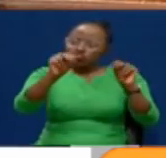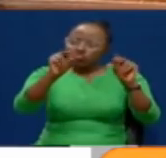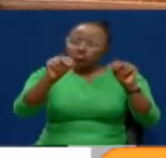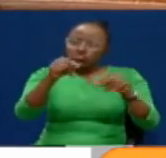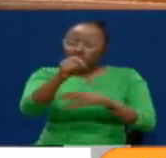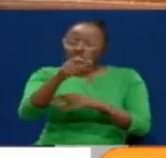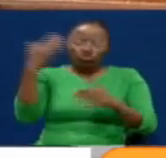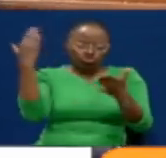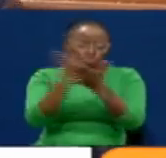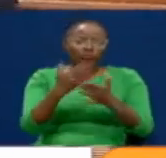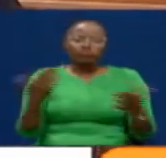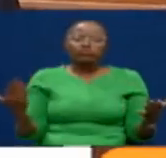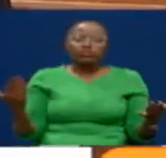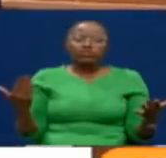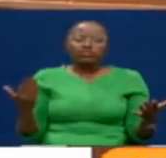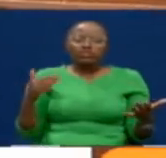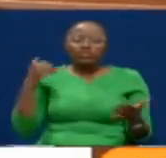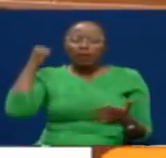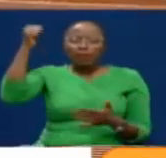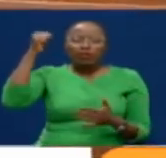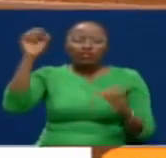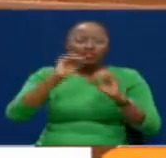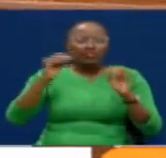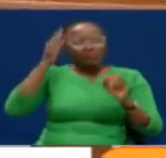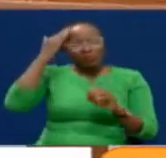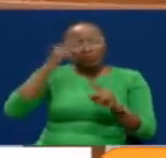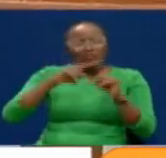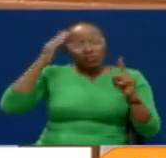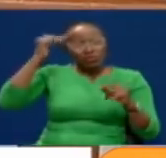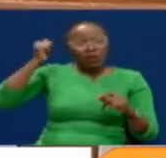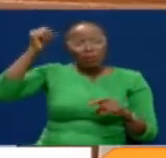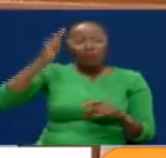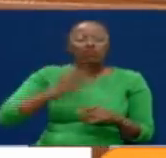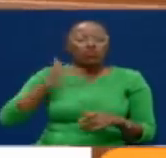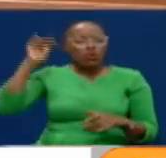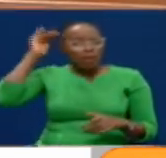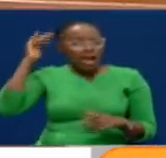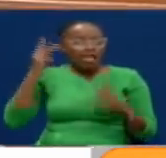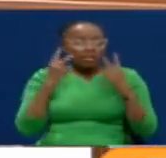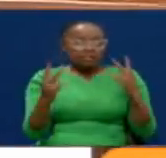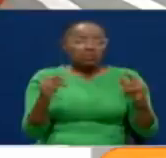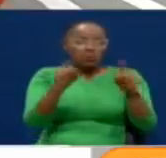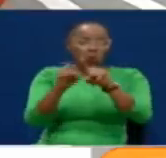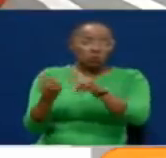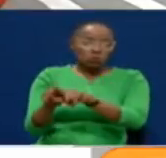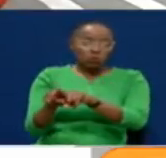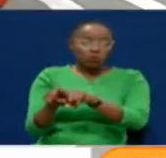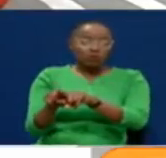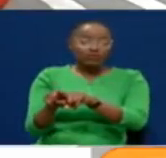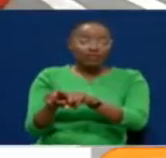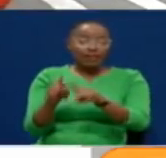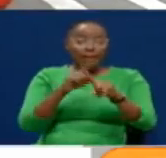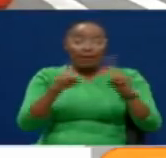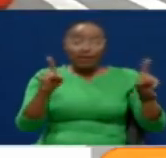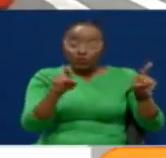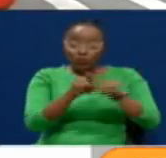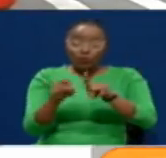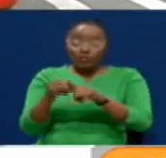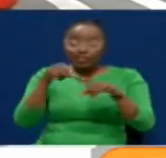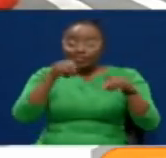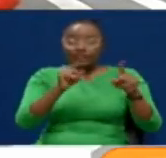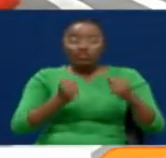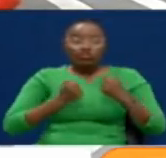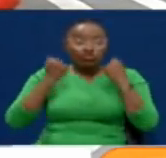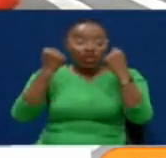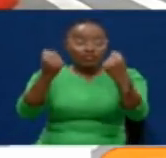this politics. You know, this politics is here, but you're no politician. Yes. They want to be heard and seen at the same time. But listen, he also